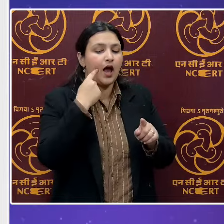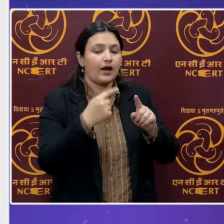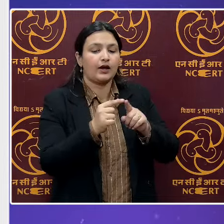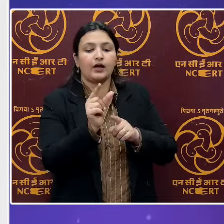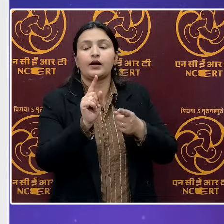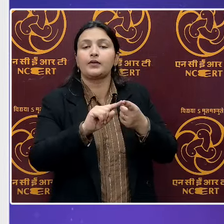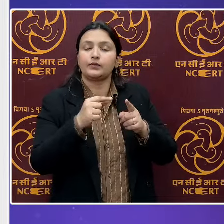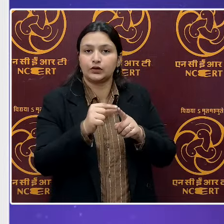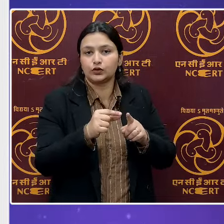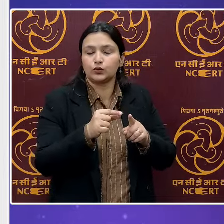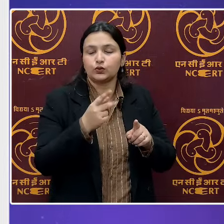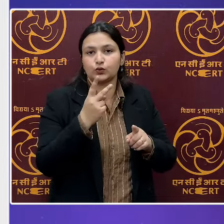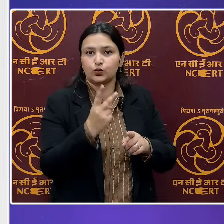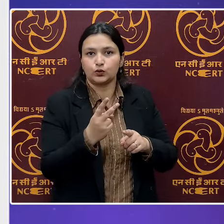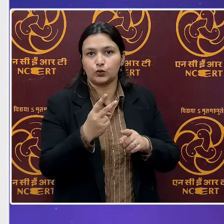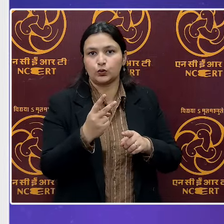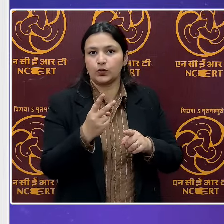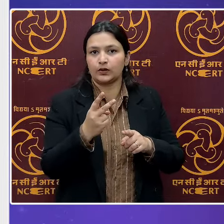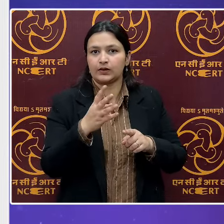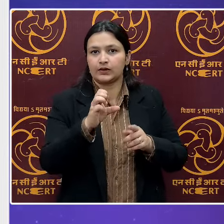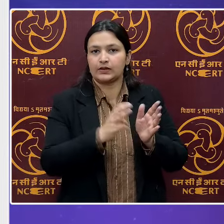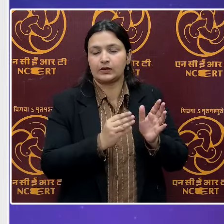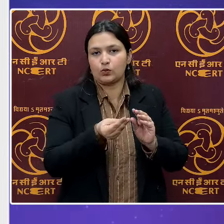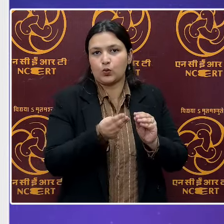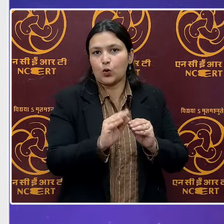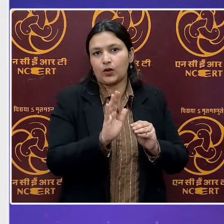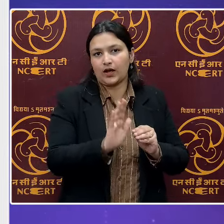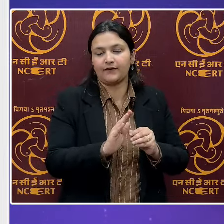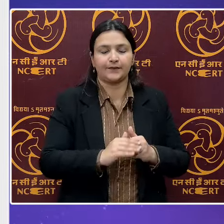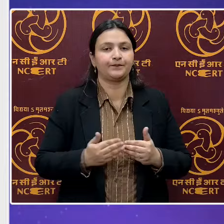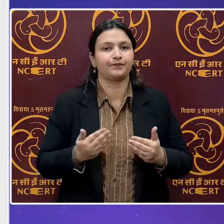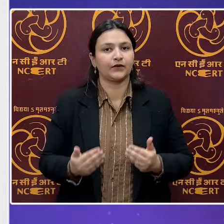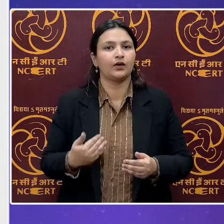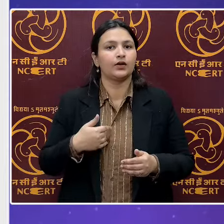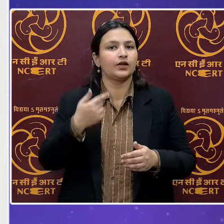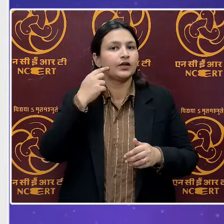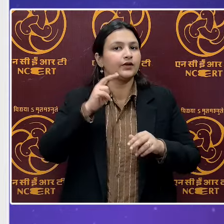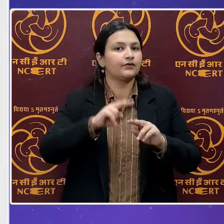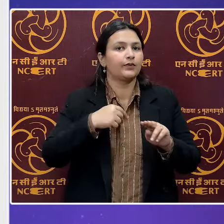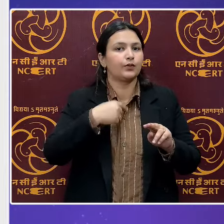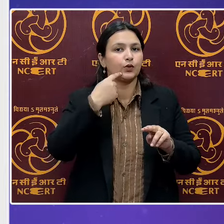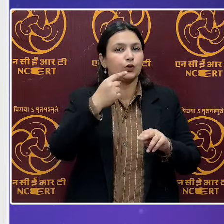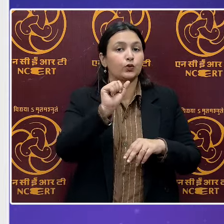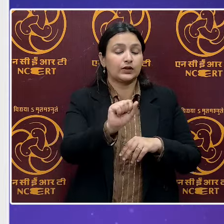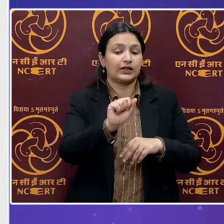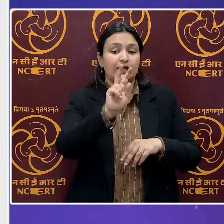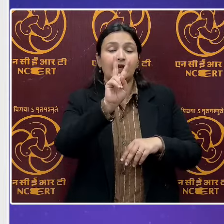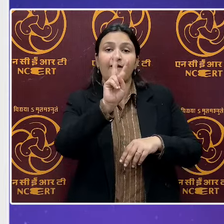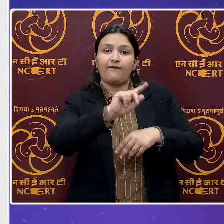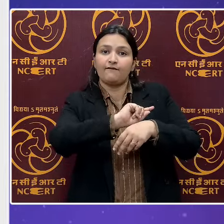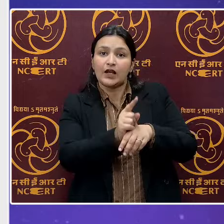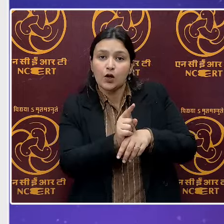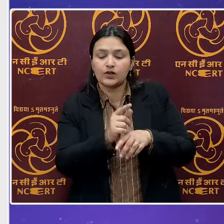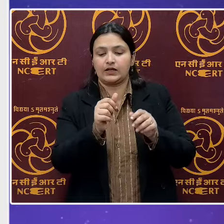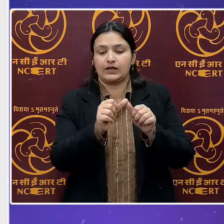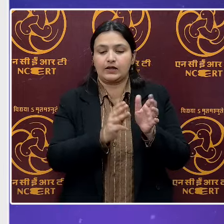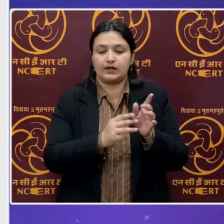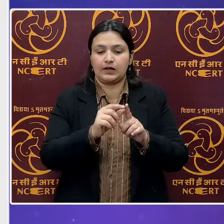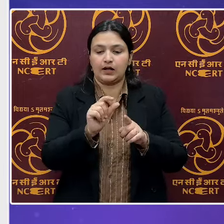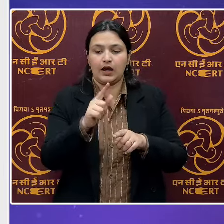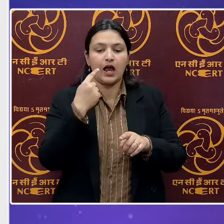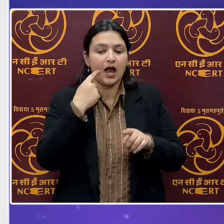is the maximum displacement. So, velocity amplitude will be the maximum velocity of the simple